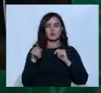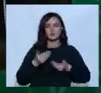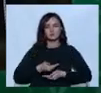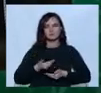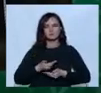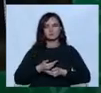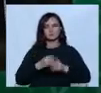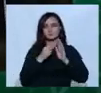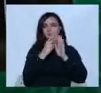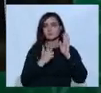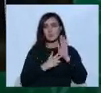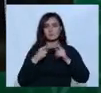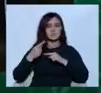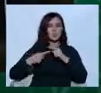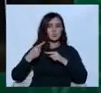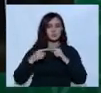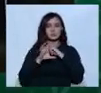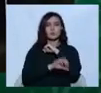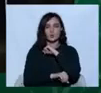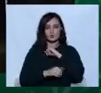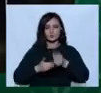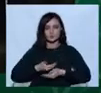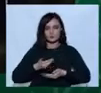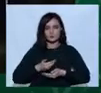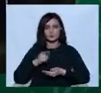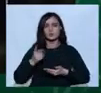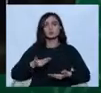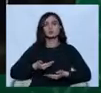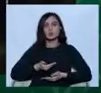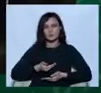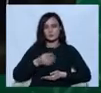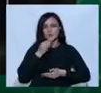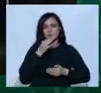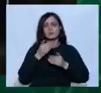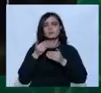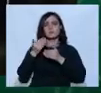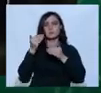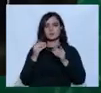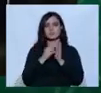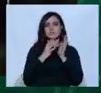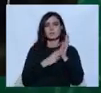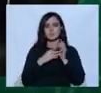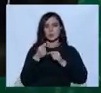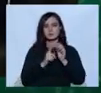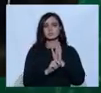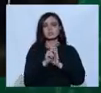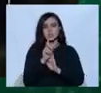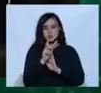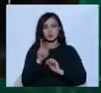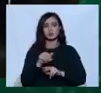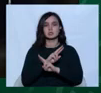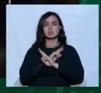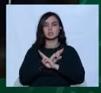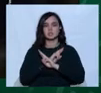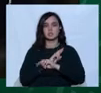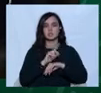1616 is when he dies. He's really the most famous English poet, playwright, actor even,